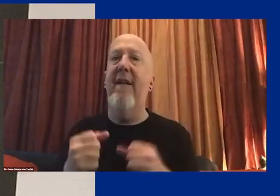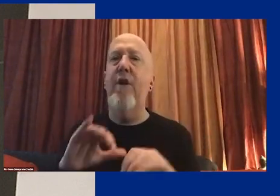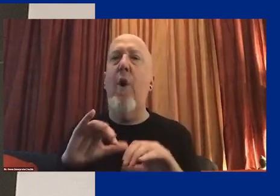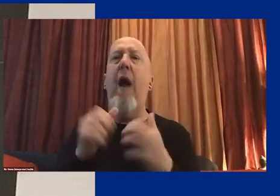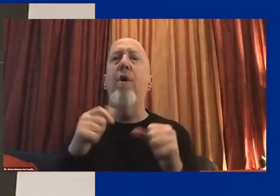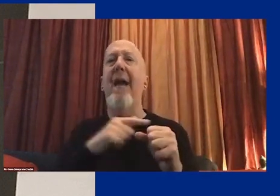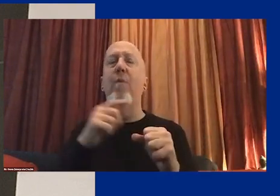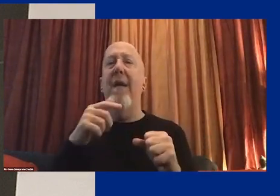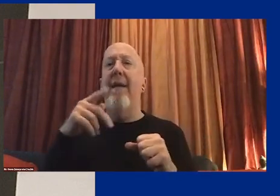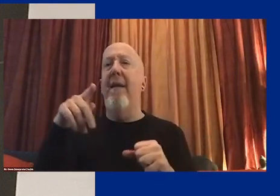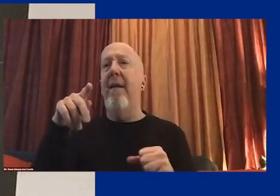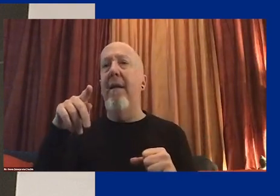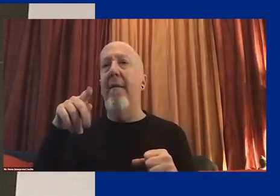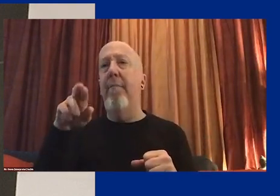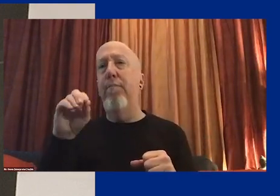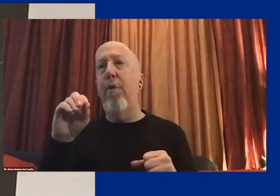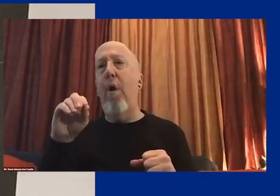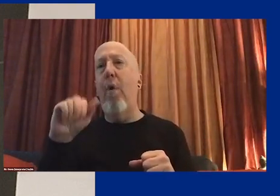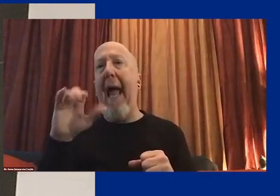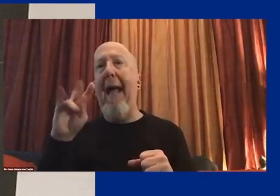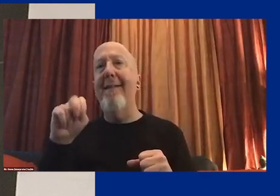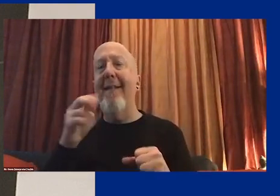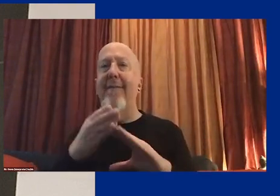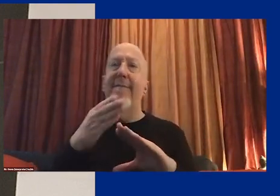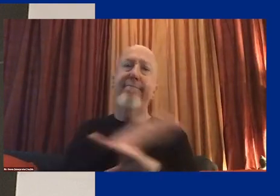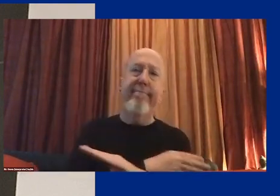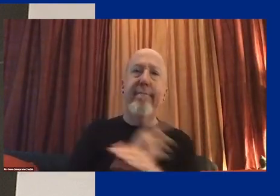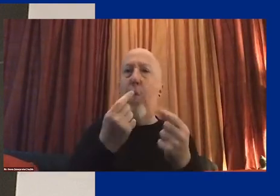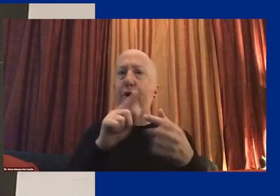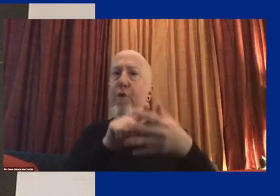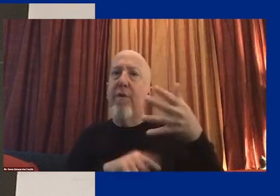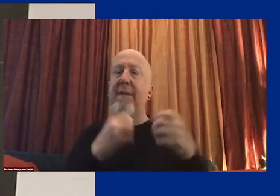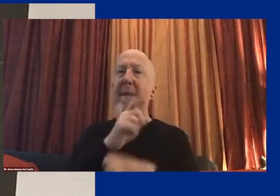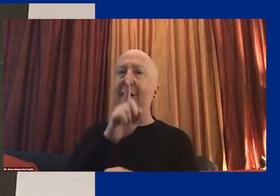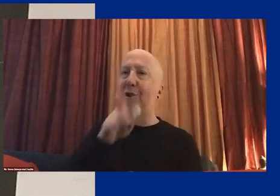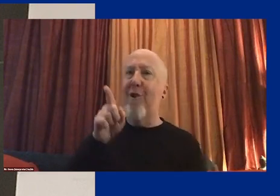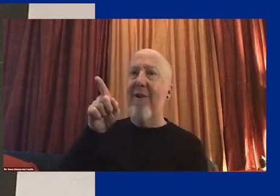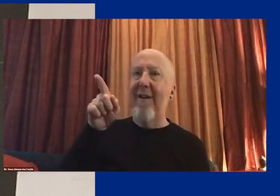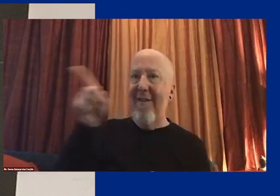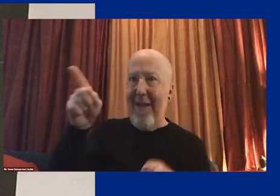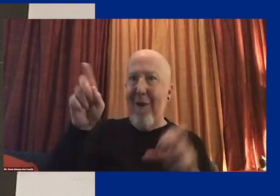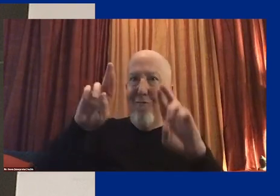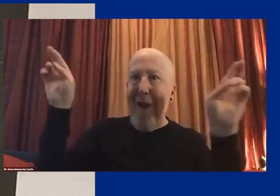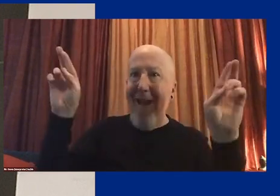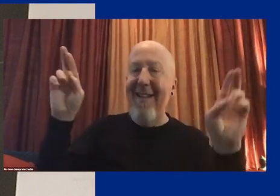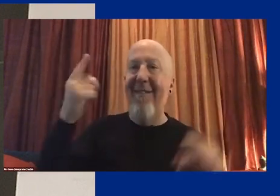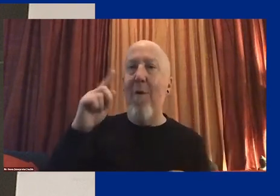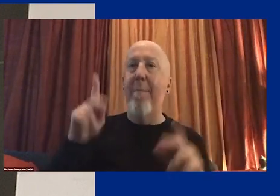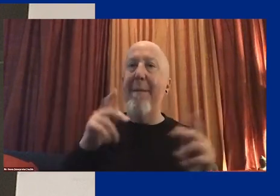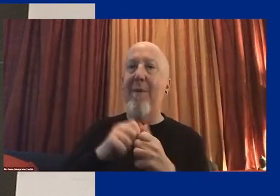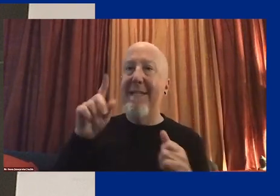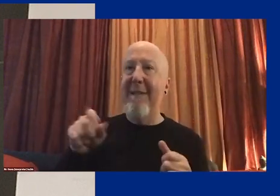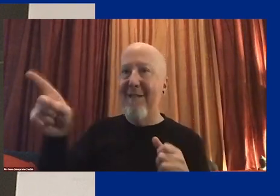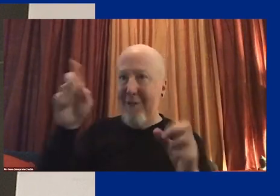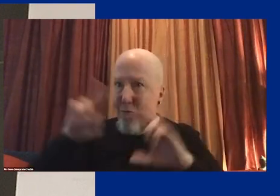sure treatment response and treatment is already ready for people with disabilities, fat people,